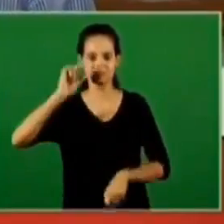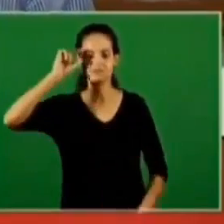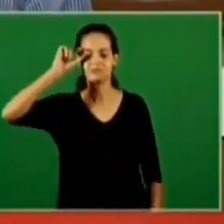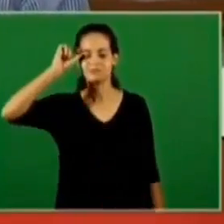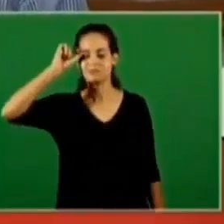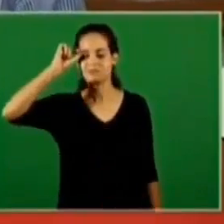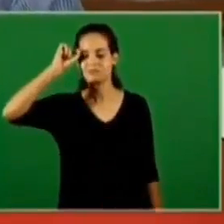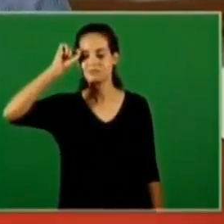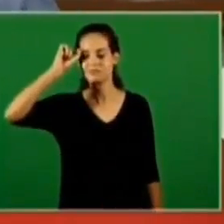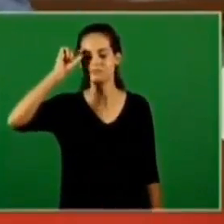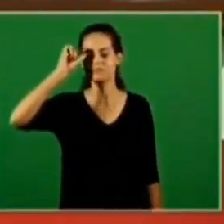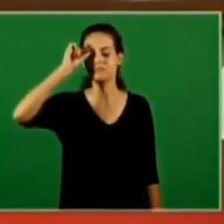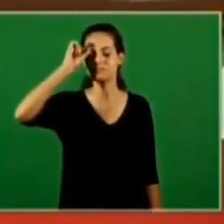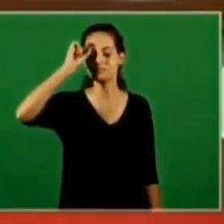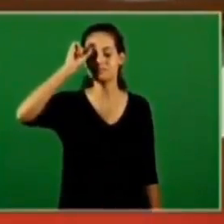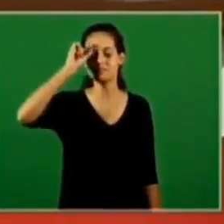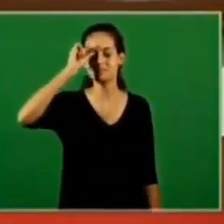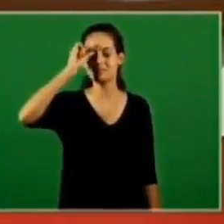of